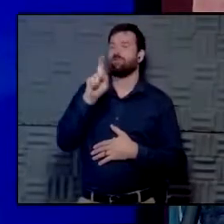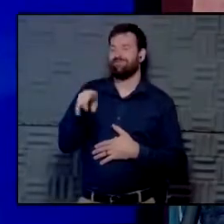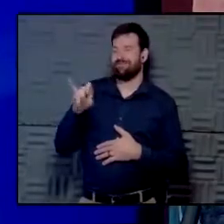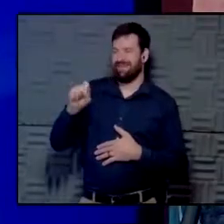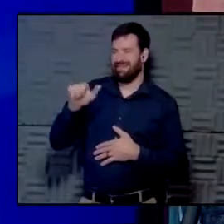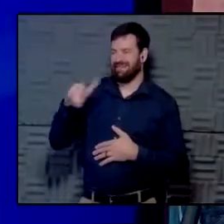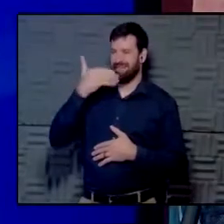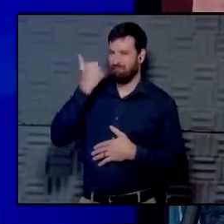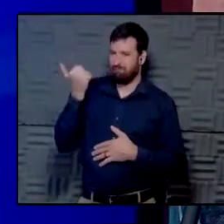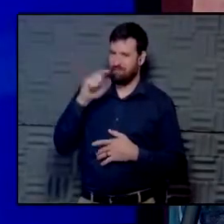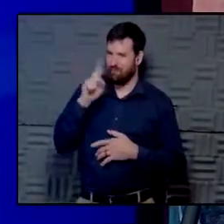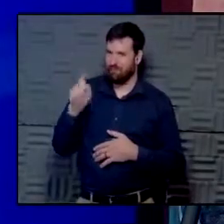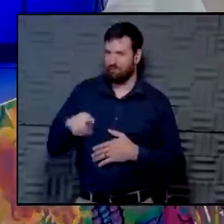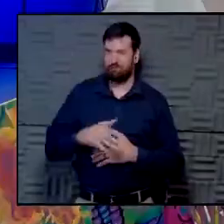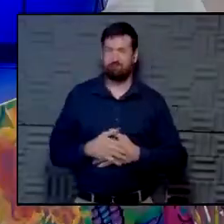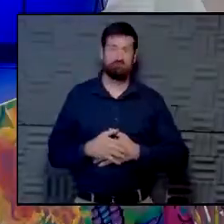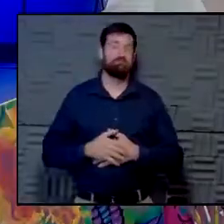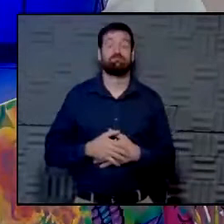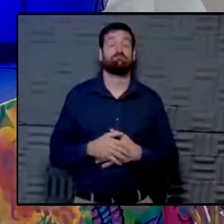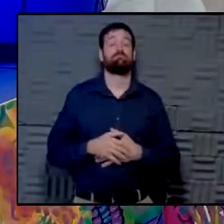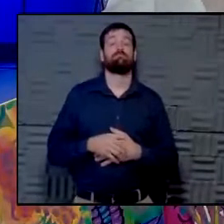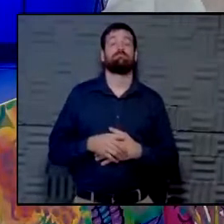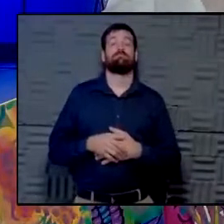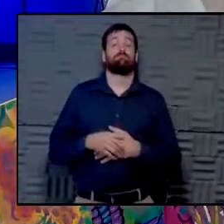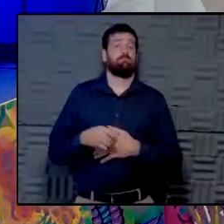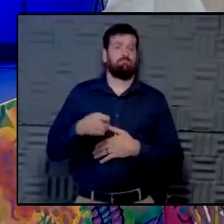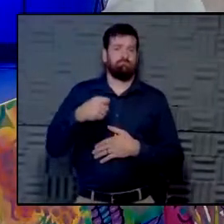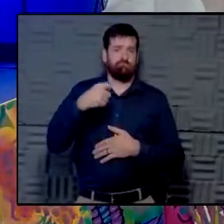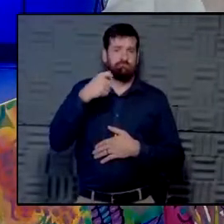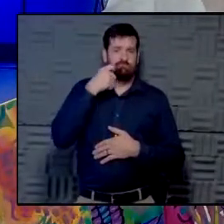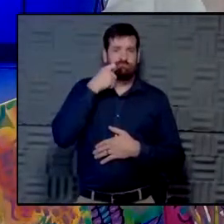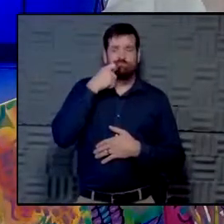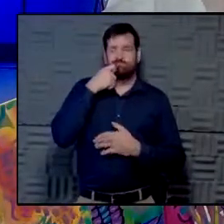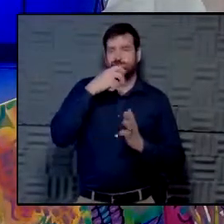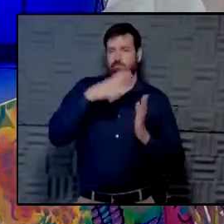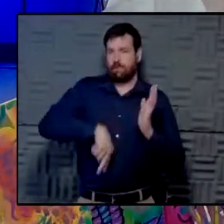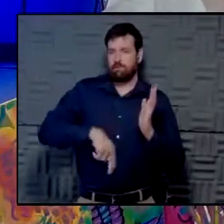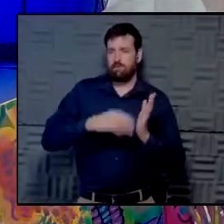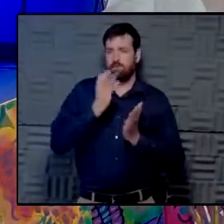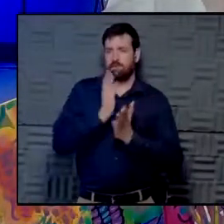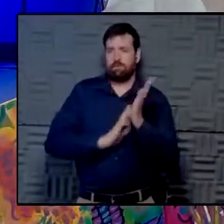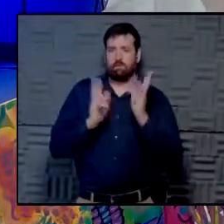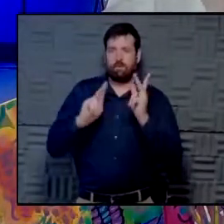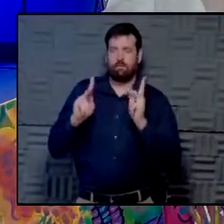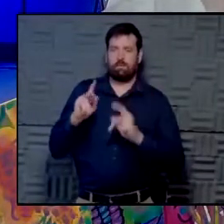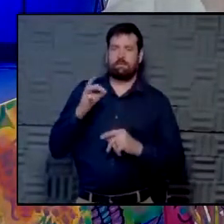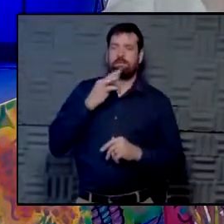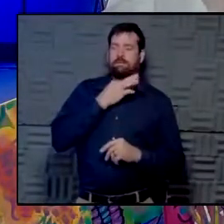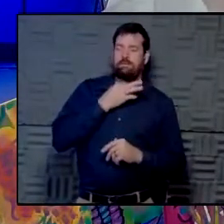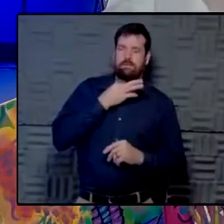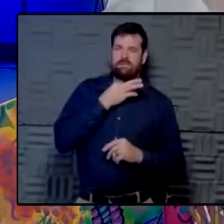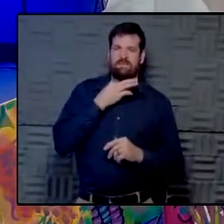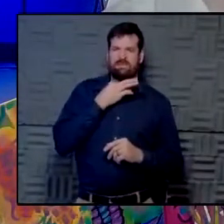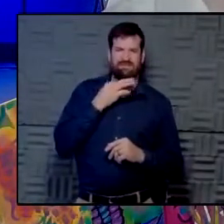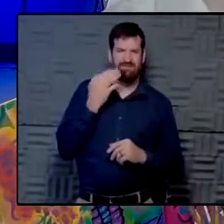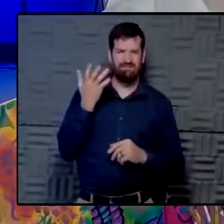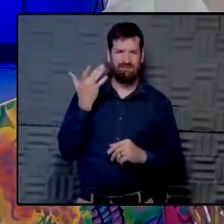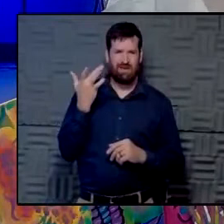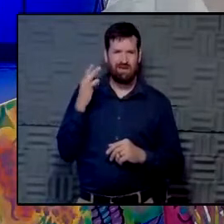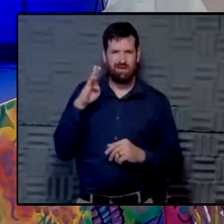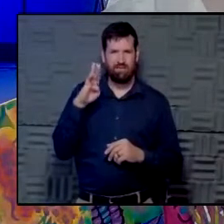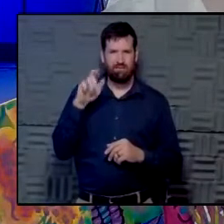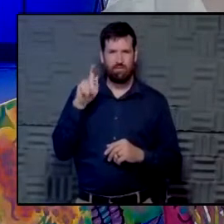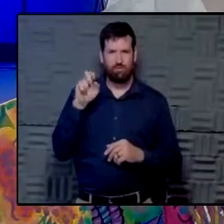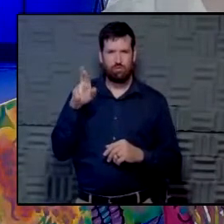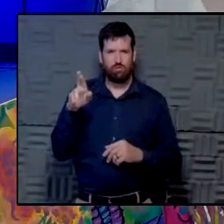best questions. He said, recently I read some people have questioned the wisdom of making booster vaccines now because they may